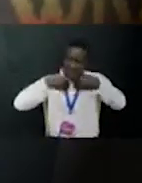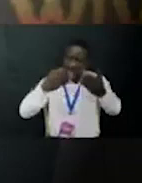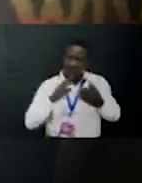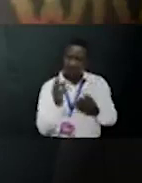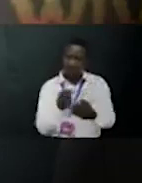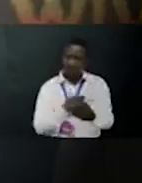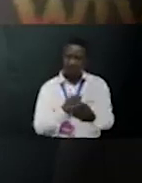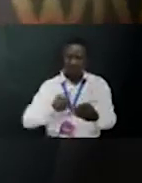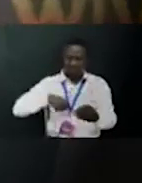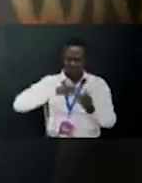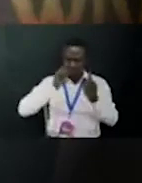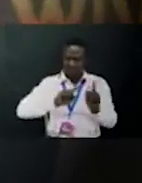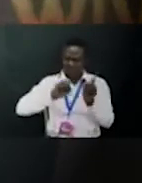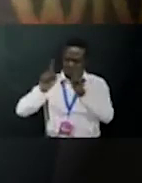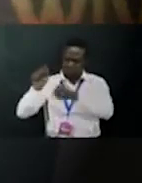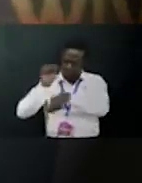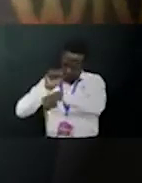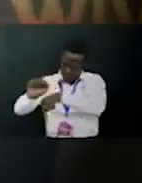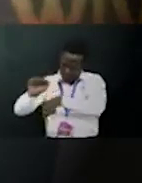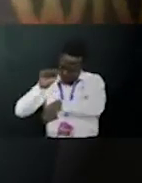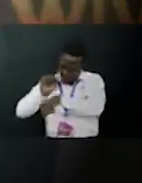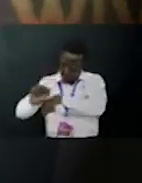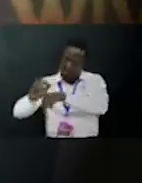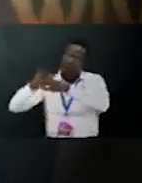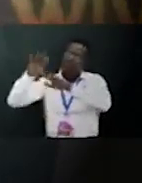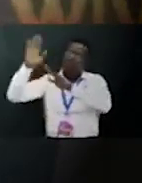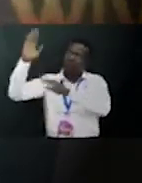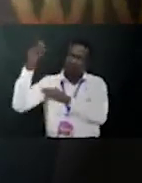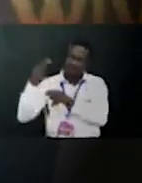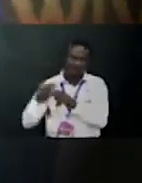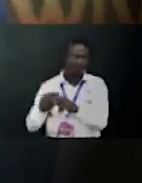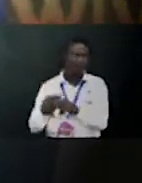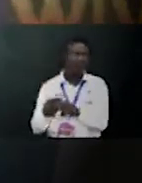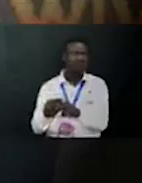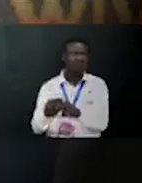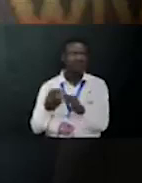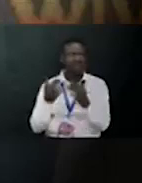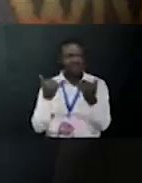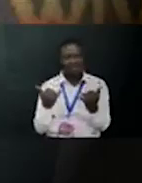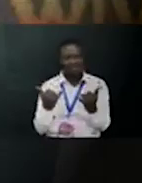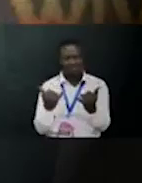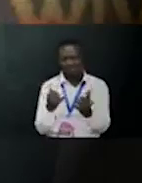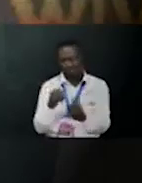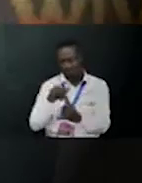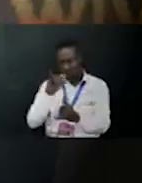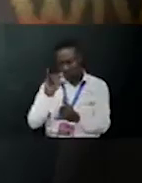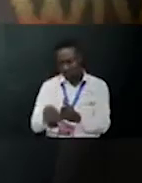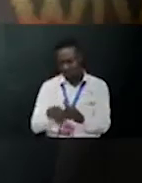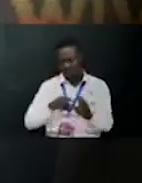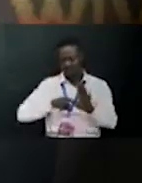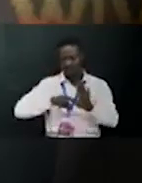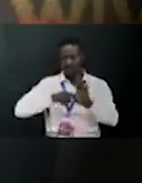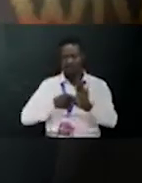will be able to accomplish for his glorification. Yes. And this is the beginning of